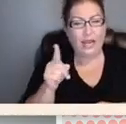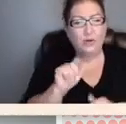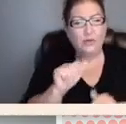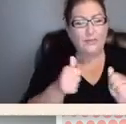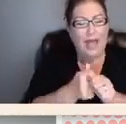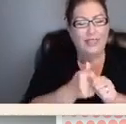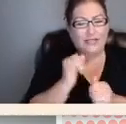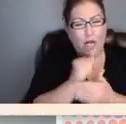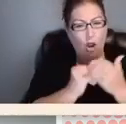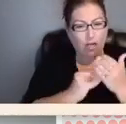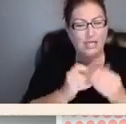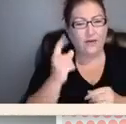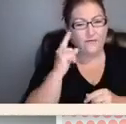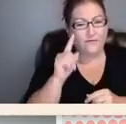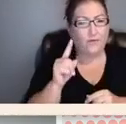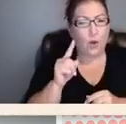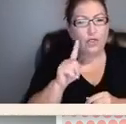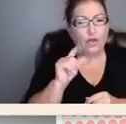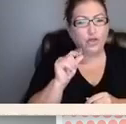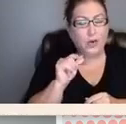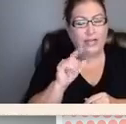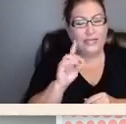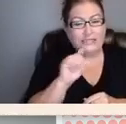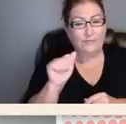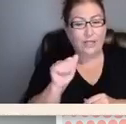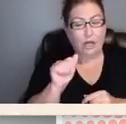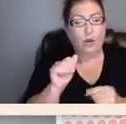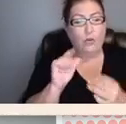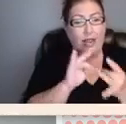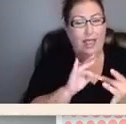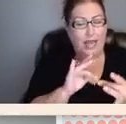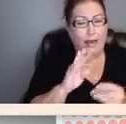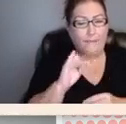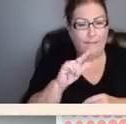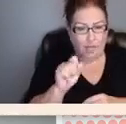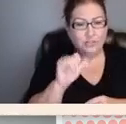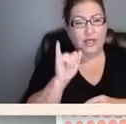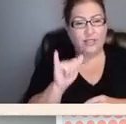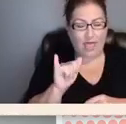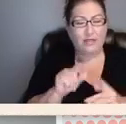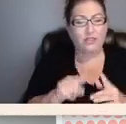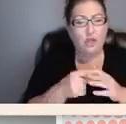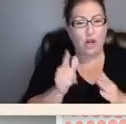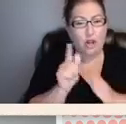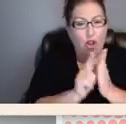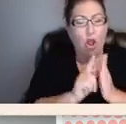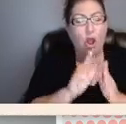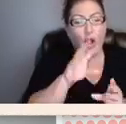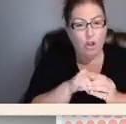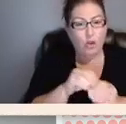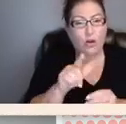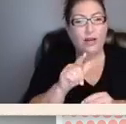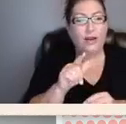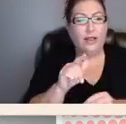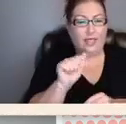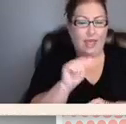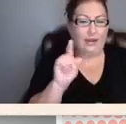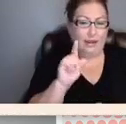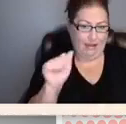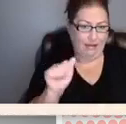more than 20 disability-related bills enacted into law, including the landmark Americans with Disabilities Act.